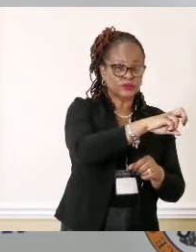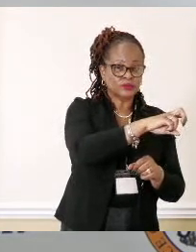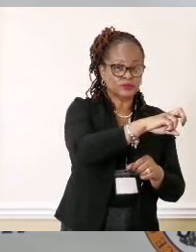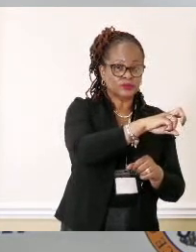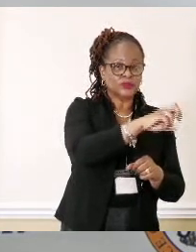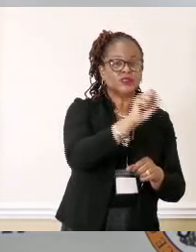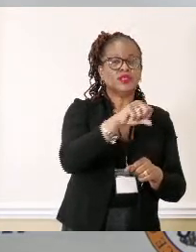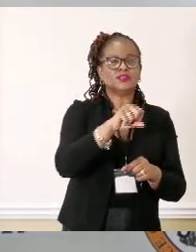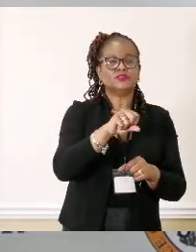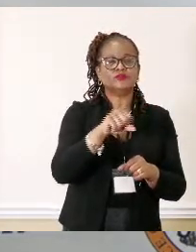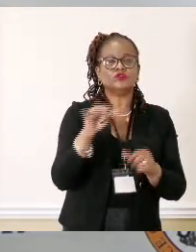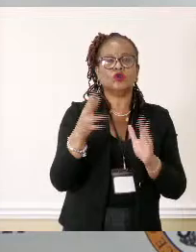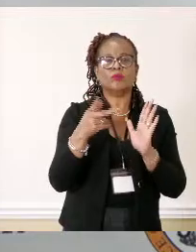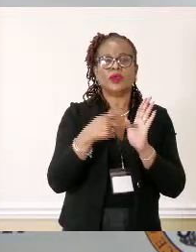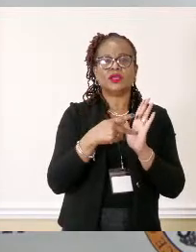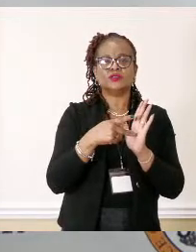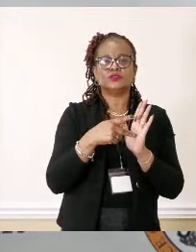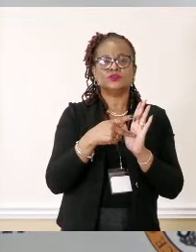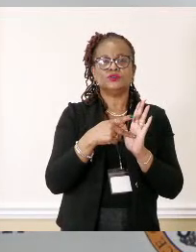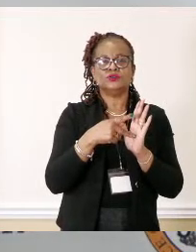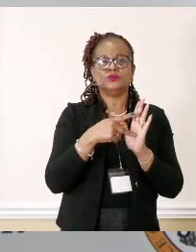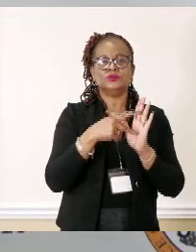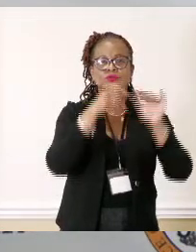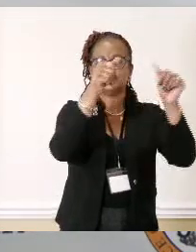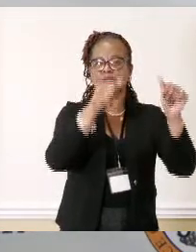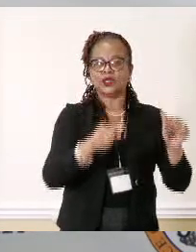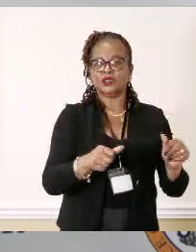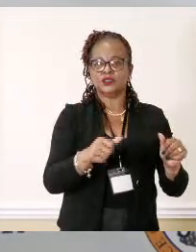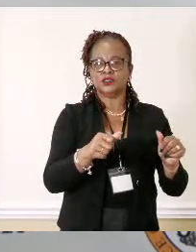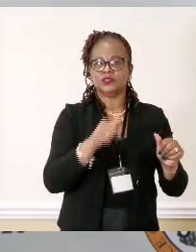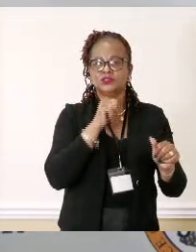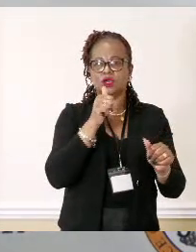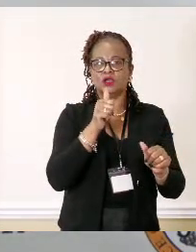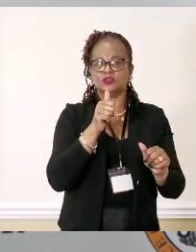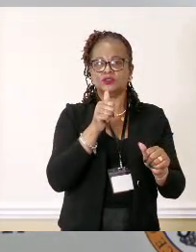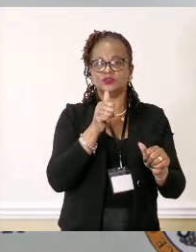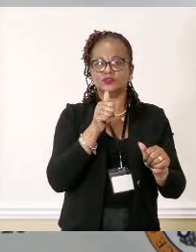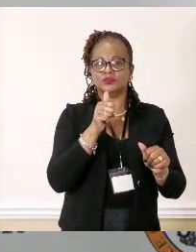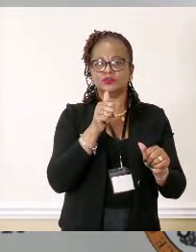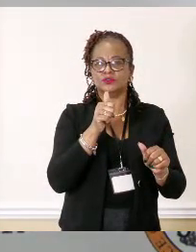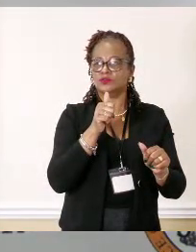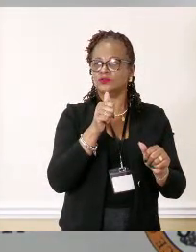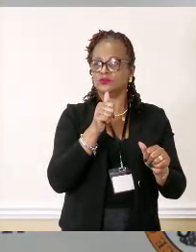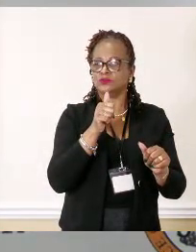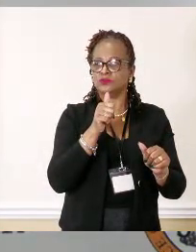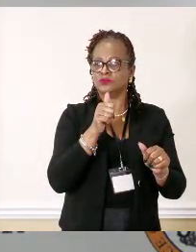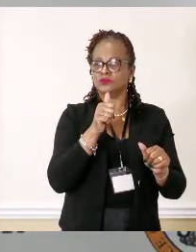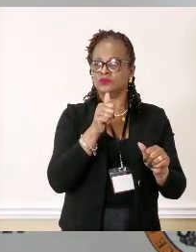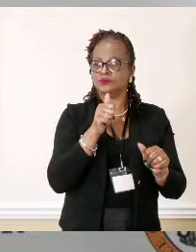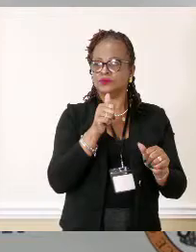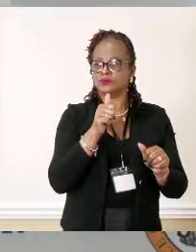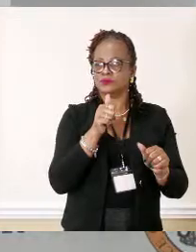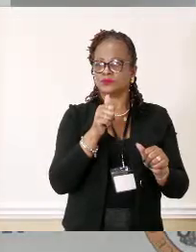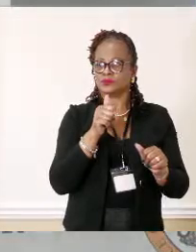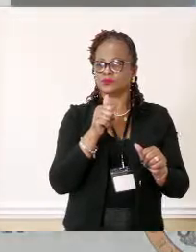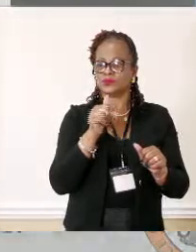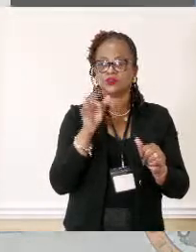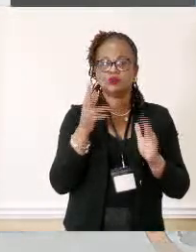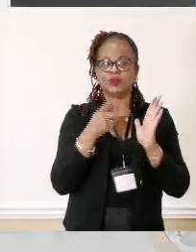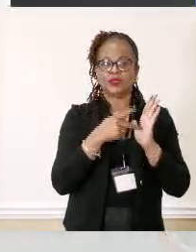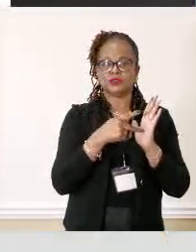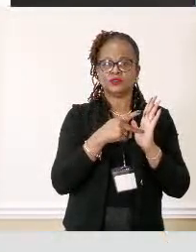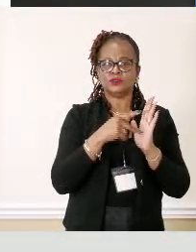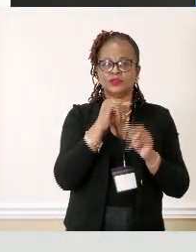Yes, if you go back to the slide, not the one with the graph ascending. I don't know if they can go back to